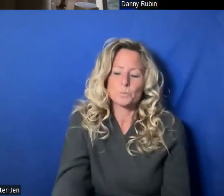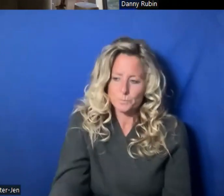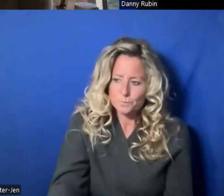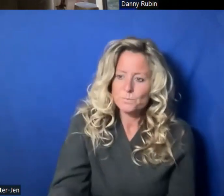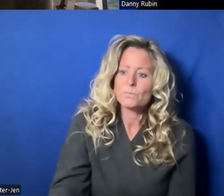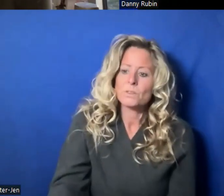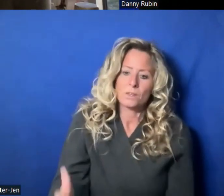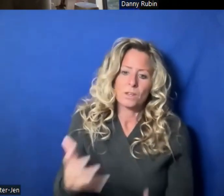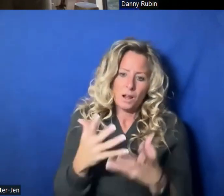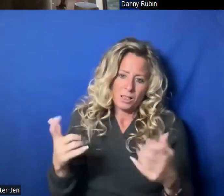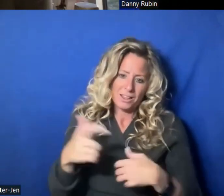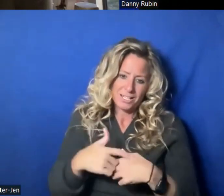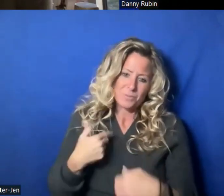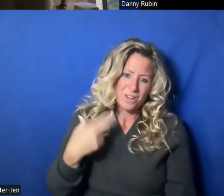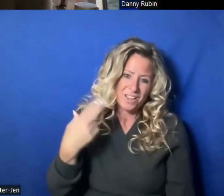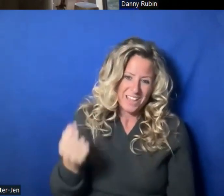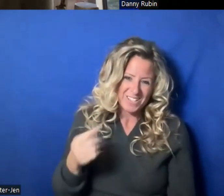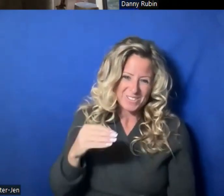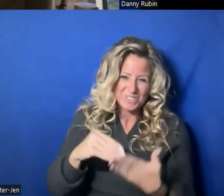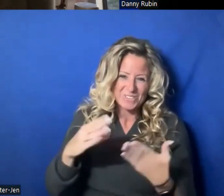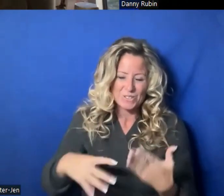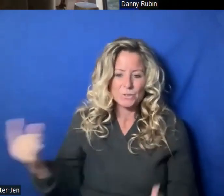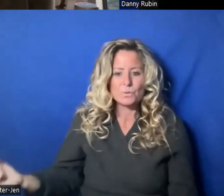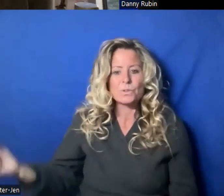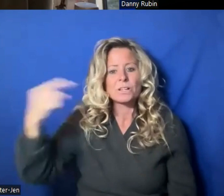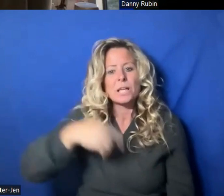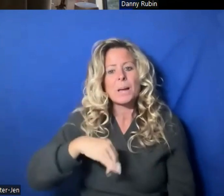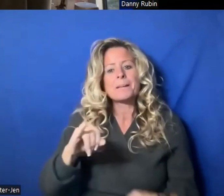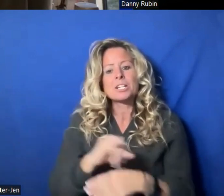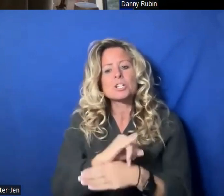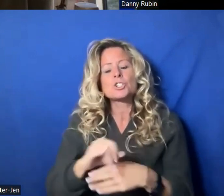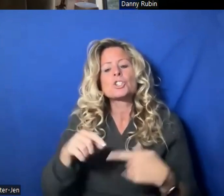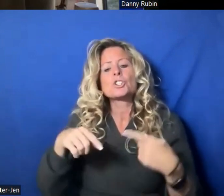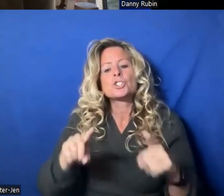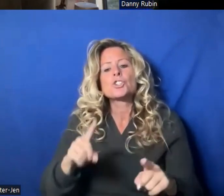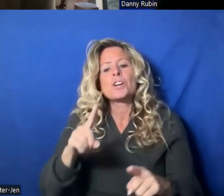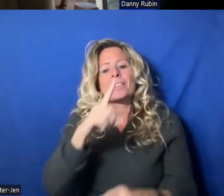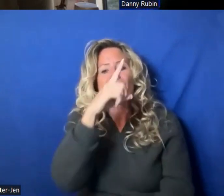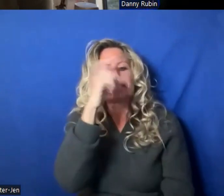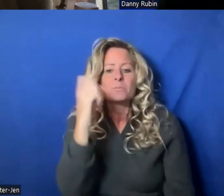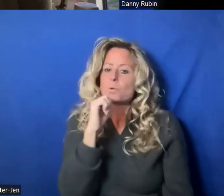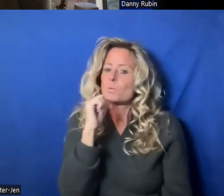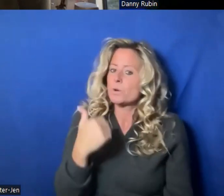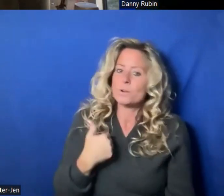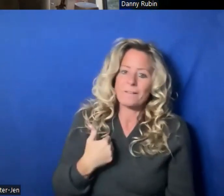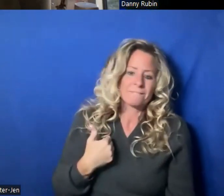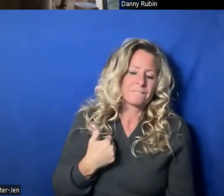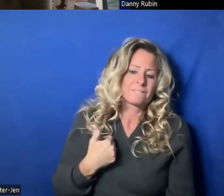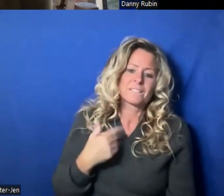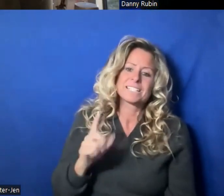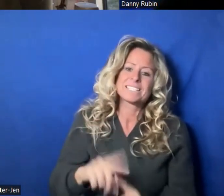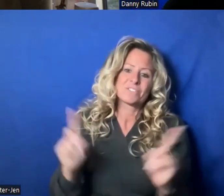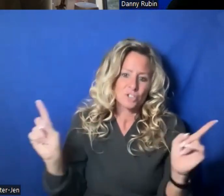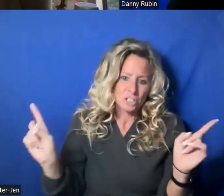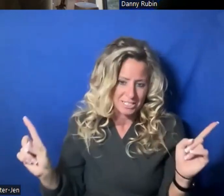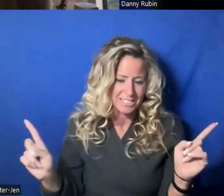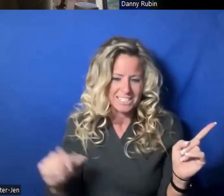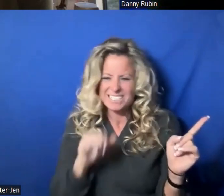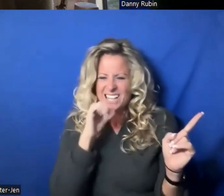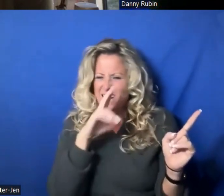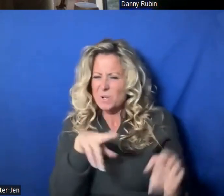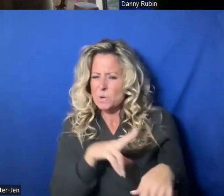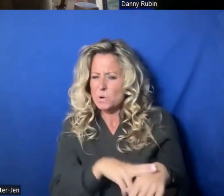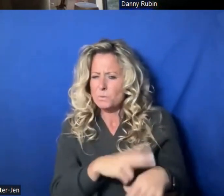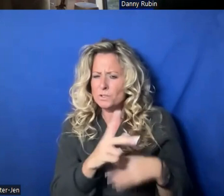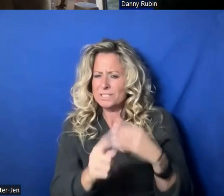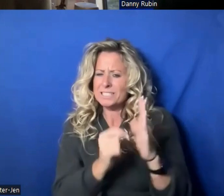a lot of the times we have high school students that'll come and intern for us over the summer. We don't, the summer is very different. It's not a normal time